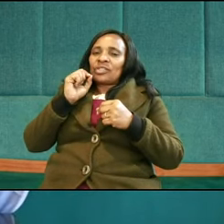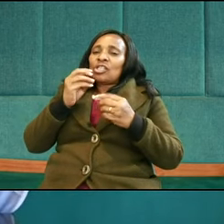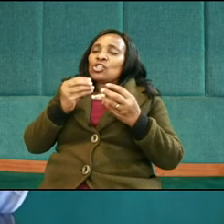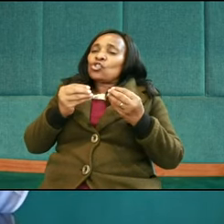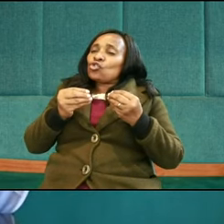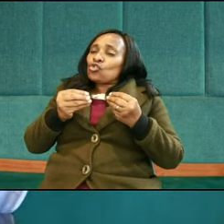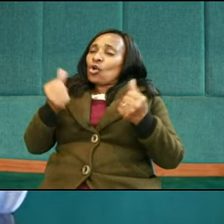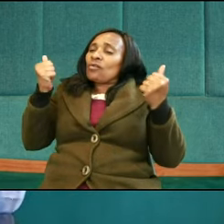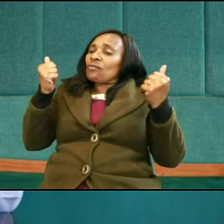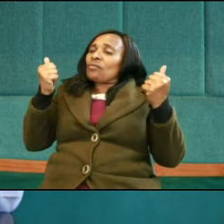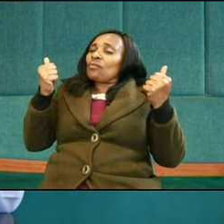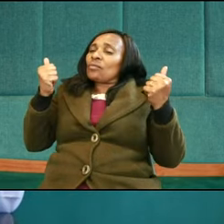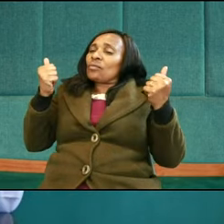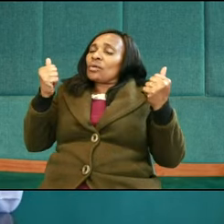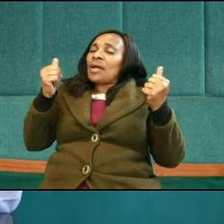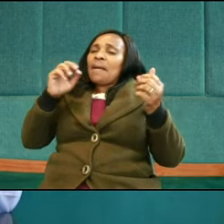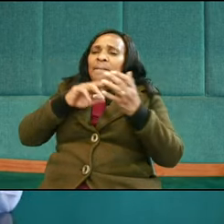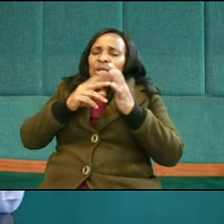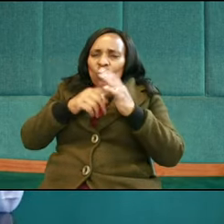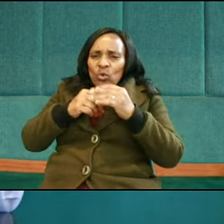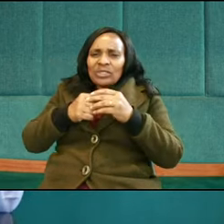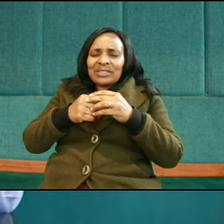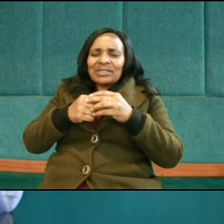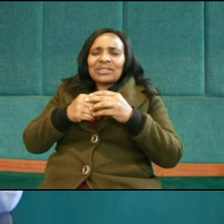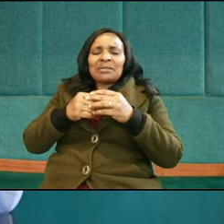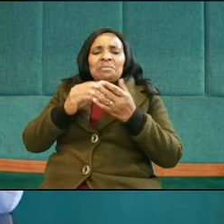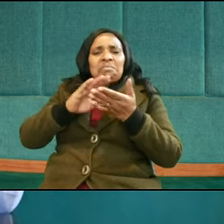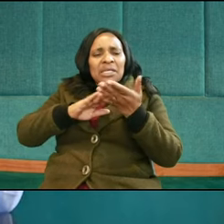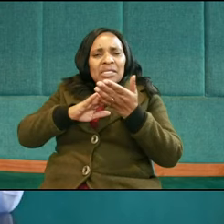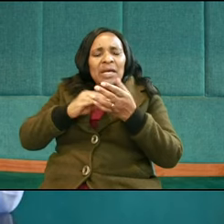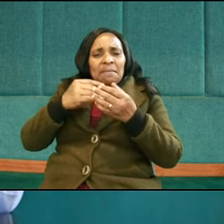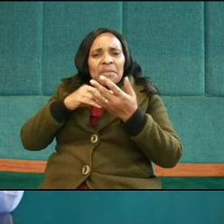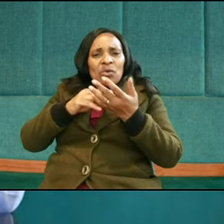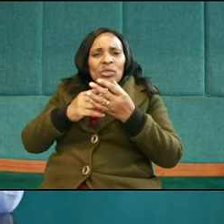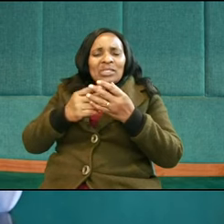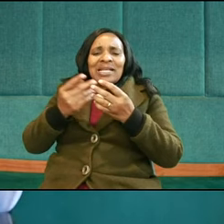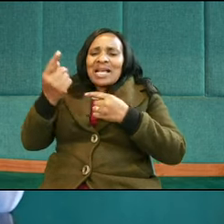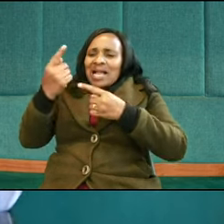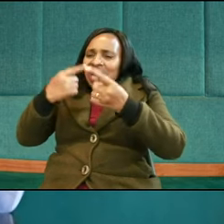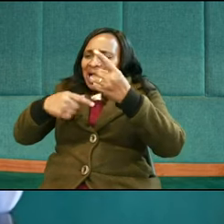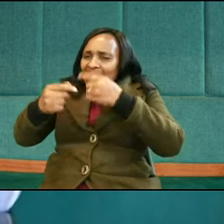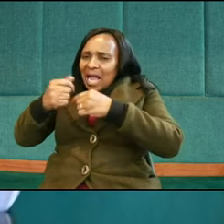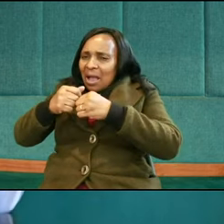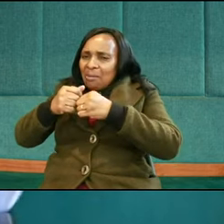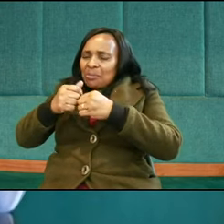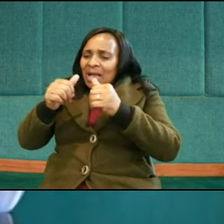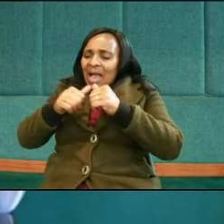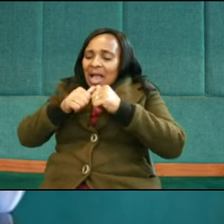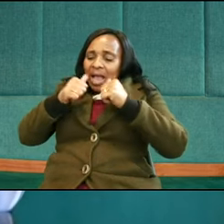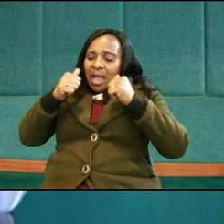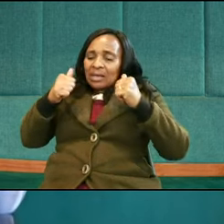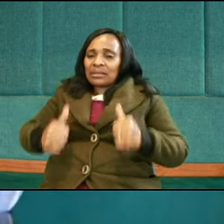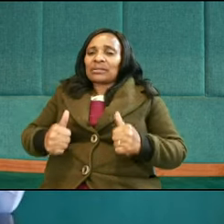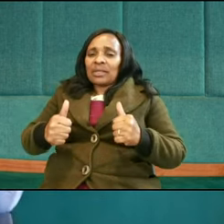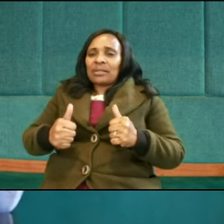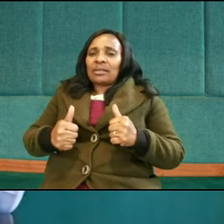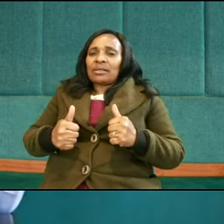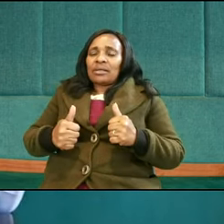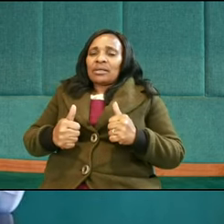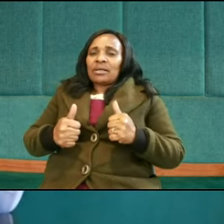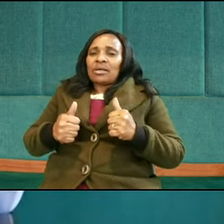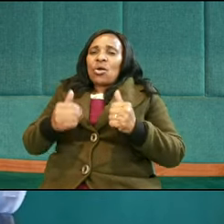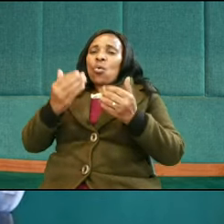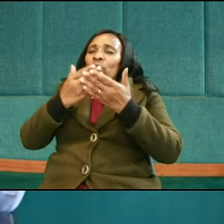resolve. Resolve basically means to come to the uttermost conviction that whatever you're